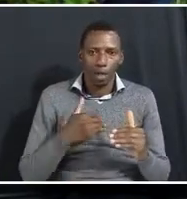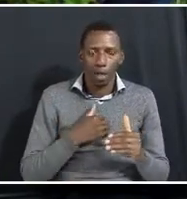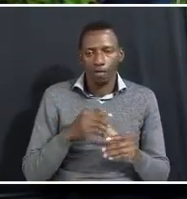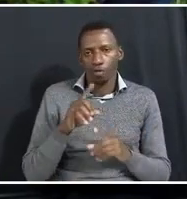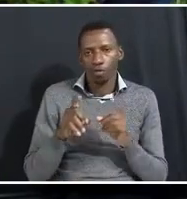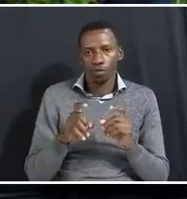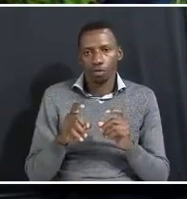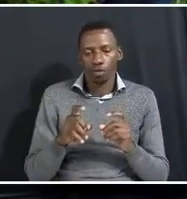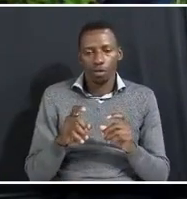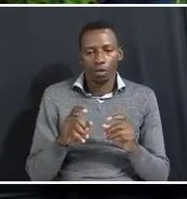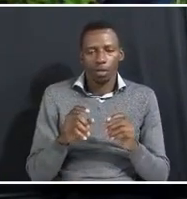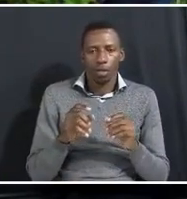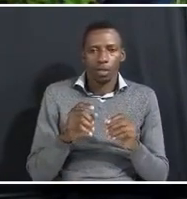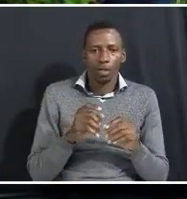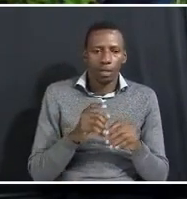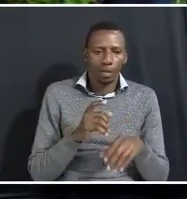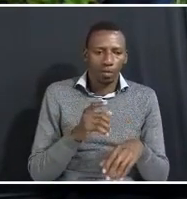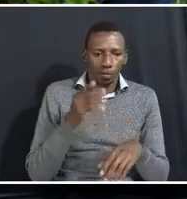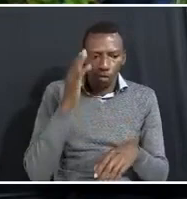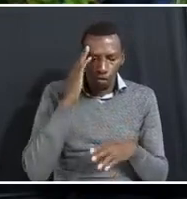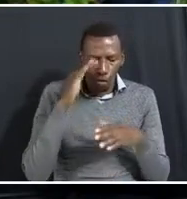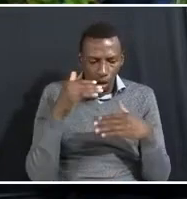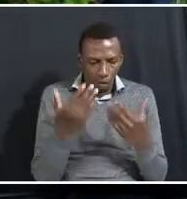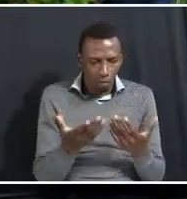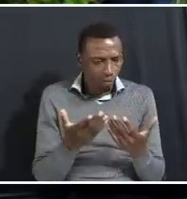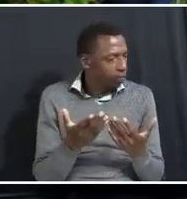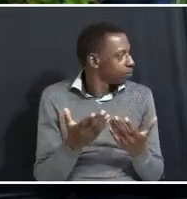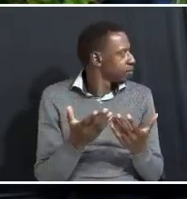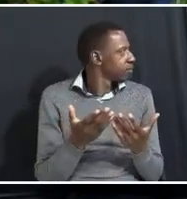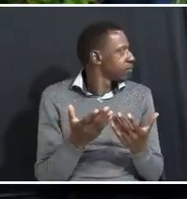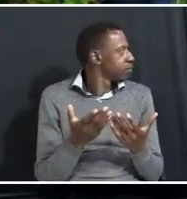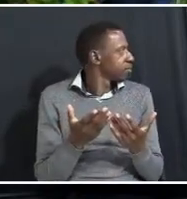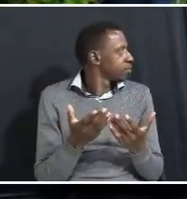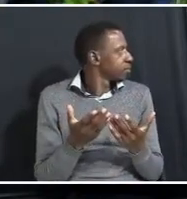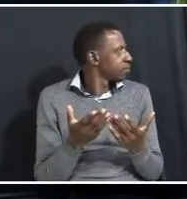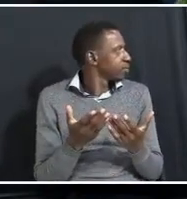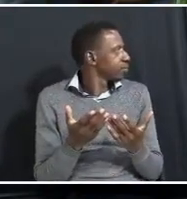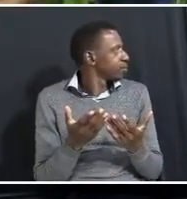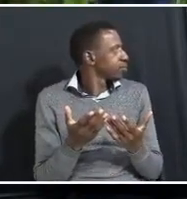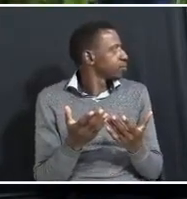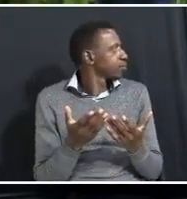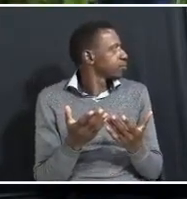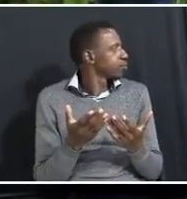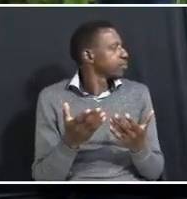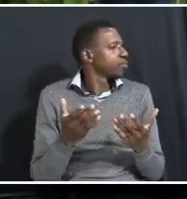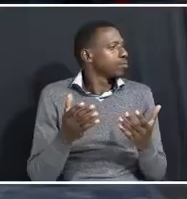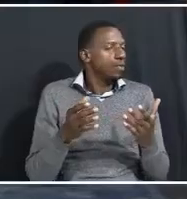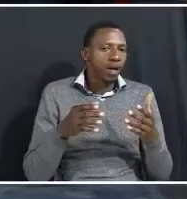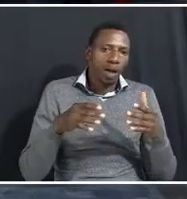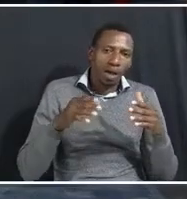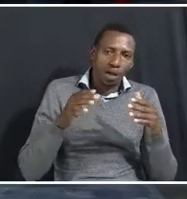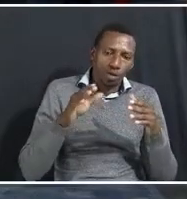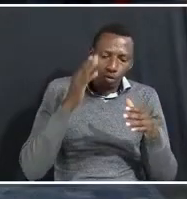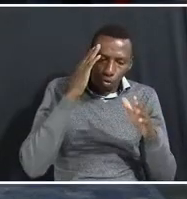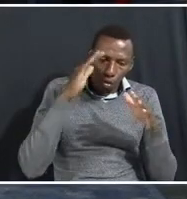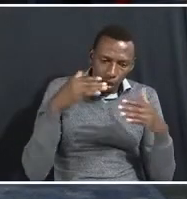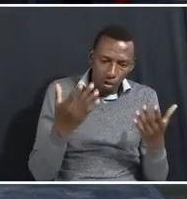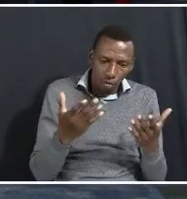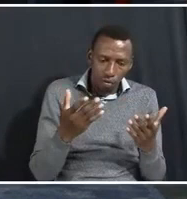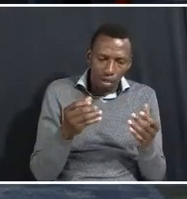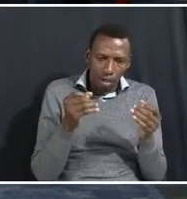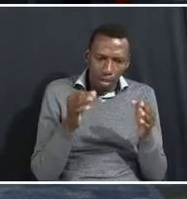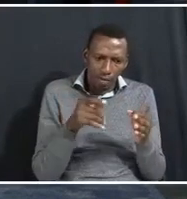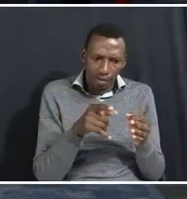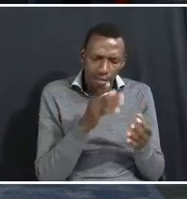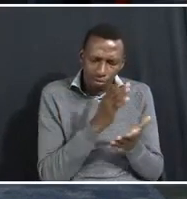case that is needy is left out? Maybe let me give that to Nora, and then you'll be able to assist us. How do you